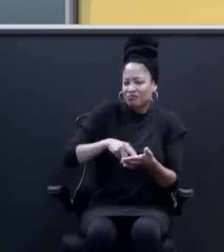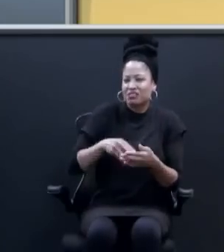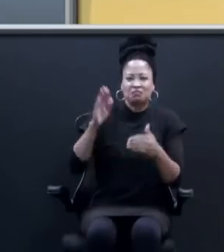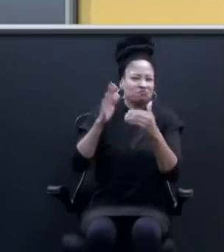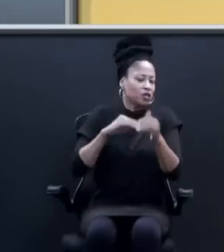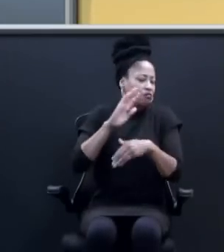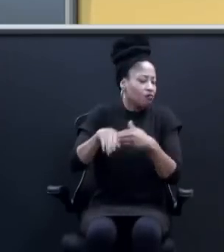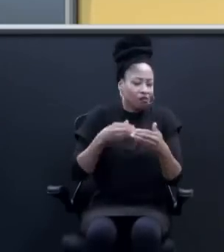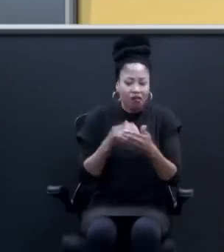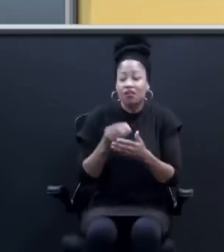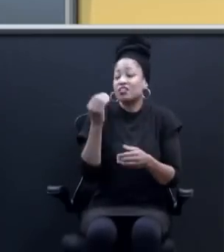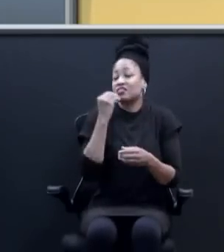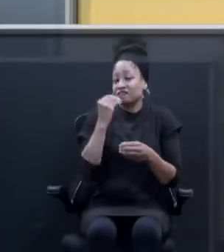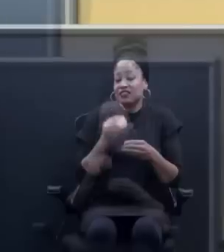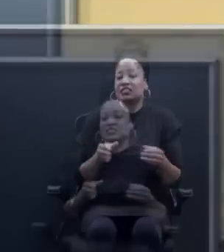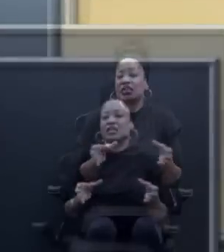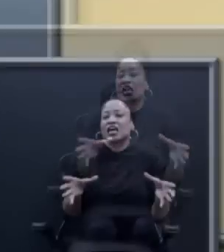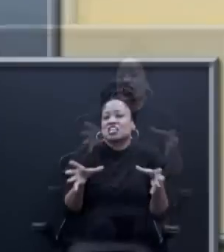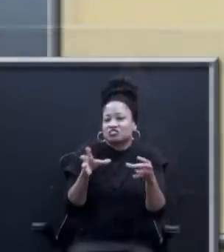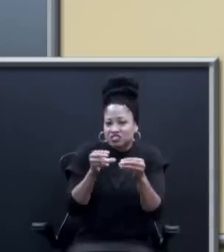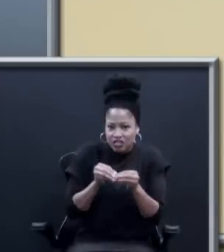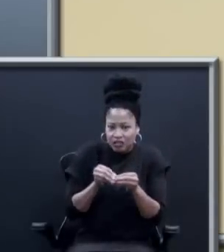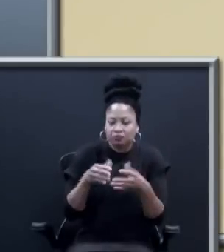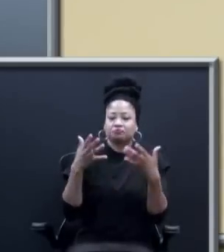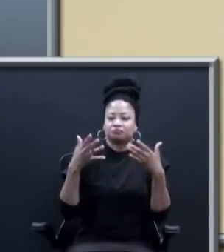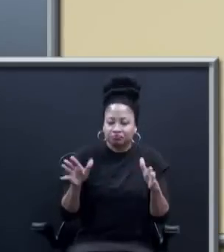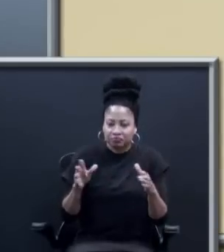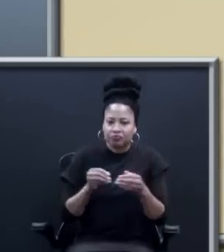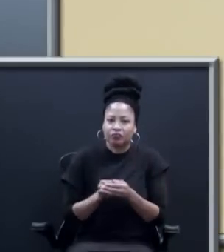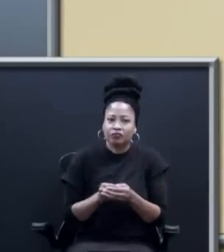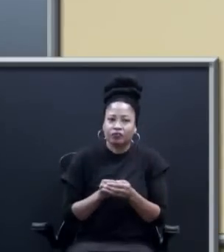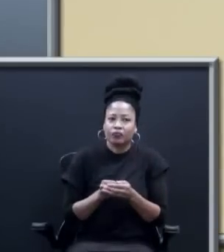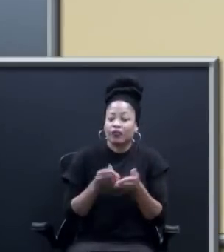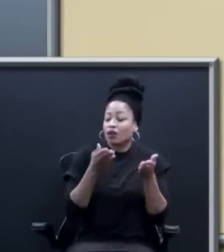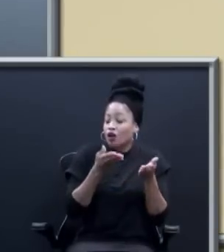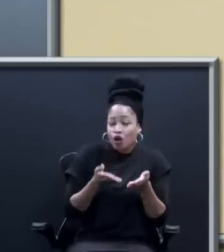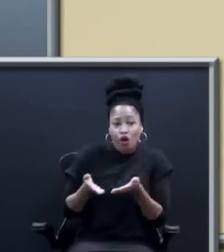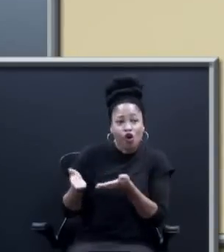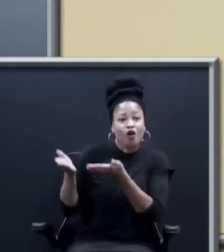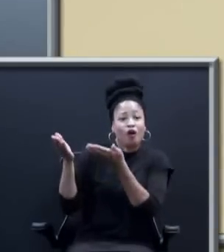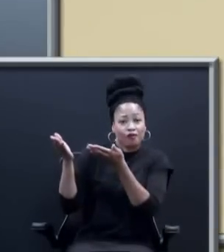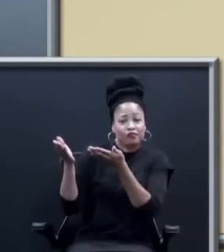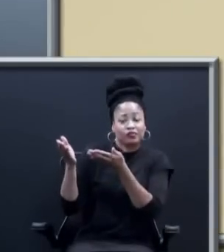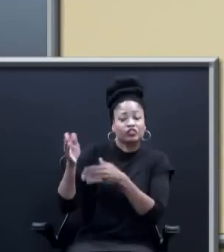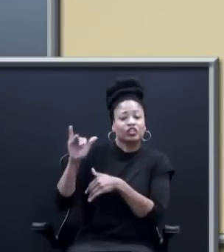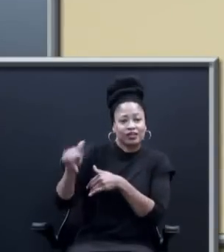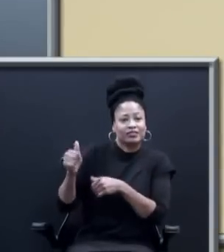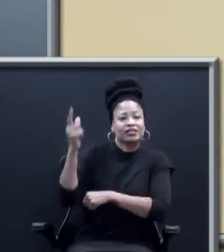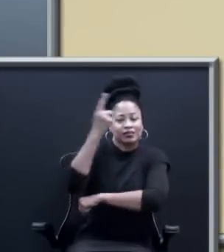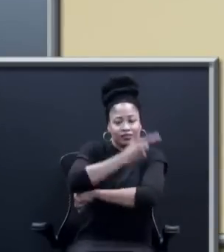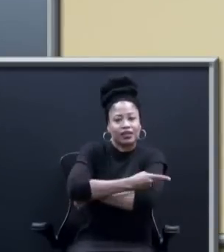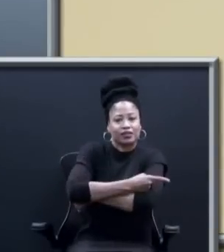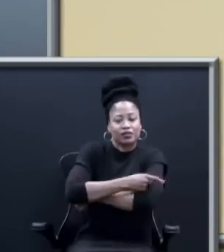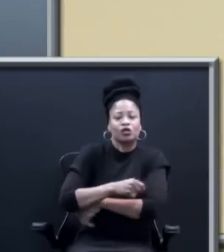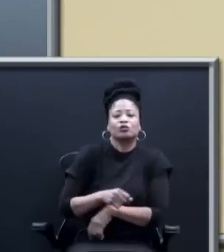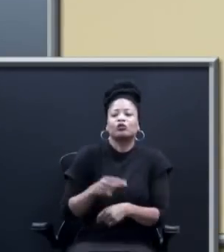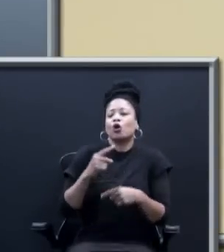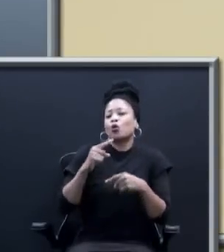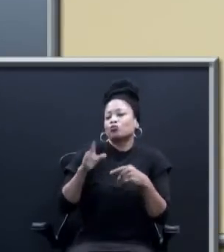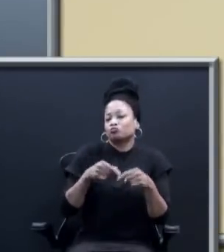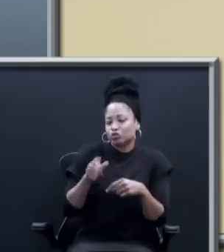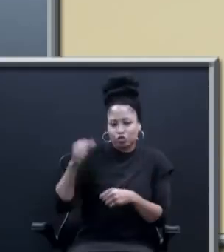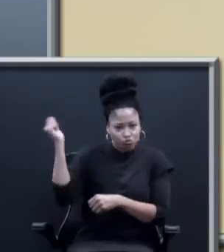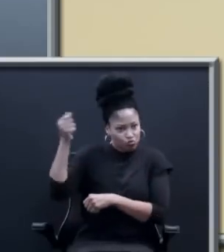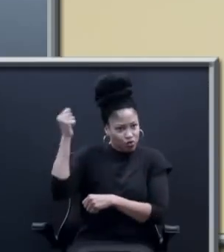Go ahead and read. And ye shall offer that day when ye wave the sheaf and he lamb without blemish of the first year